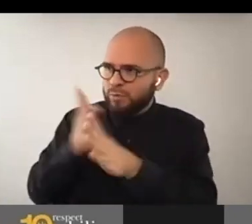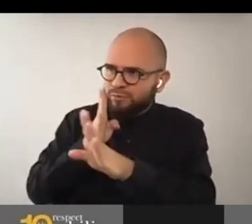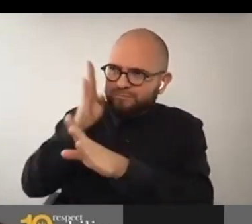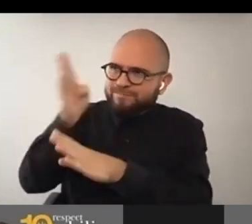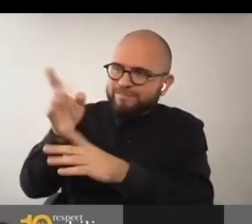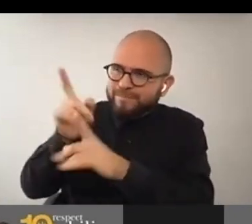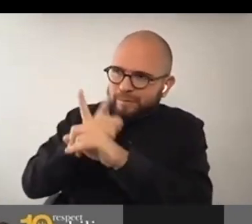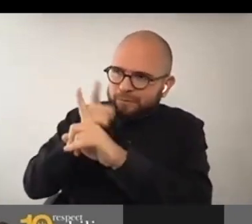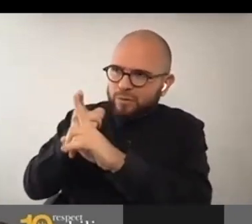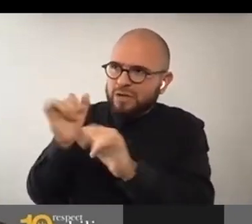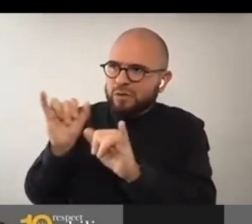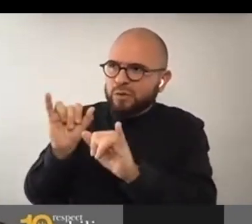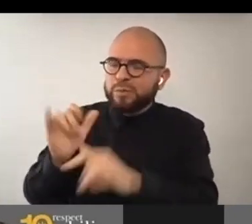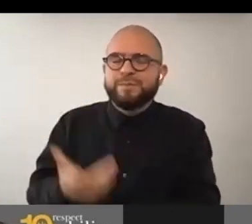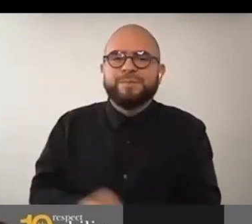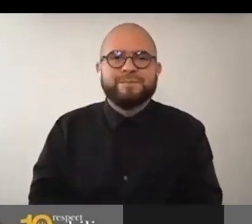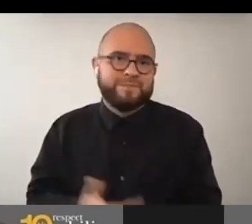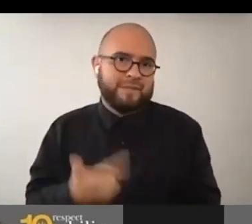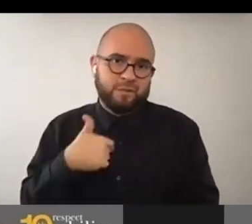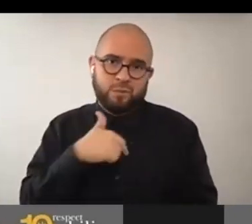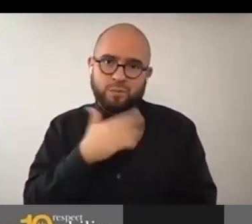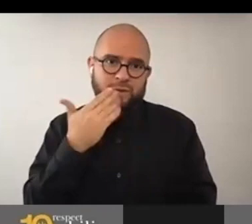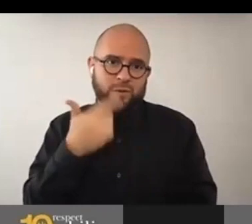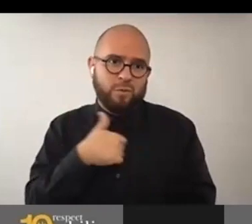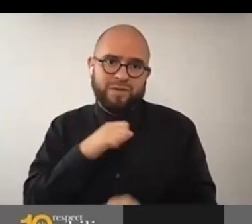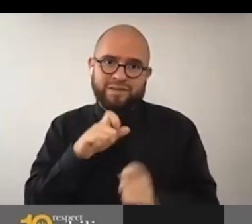all know that I could change too, right? So,